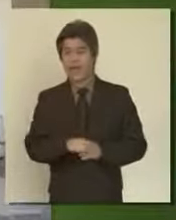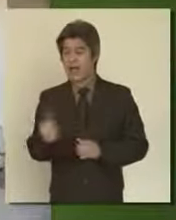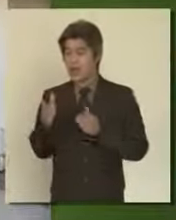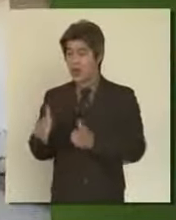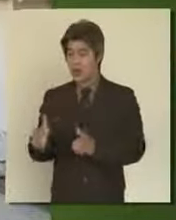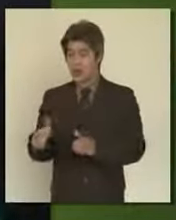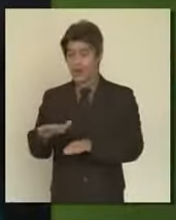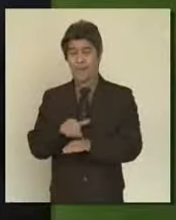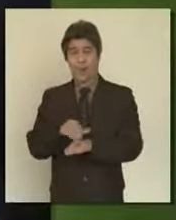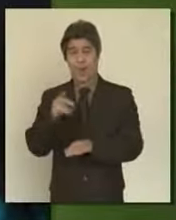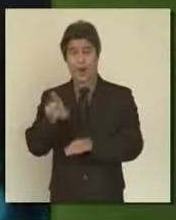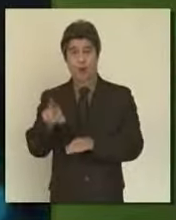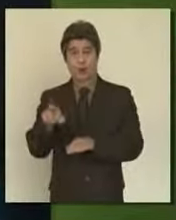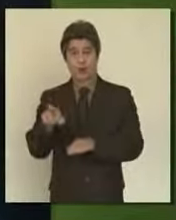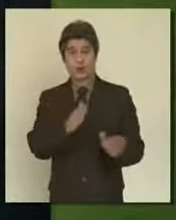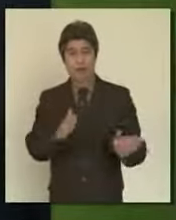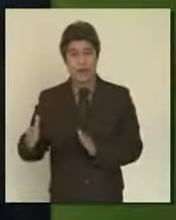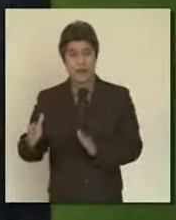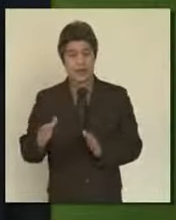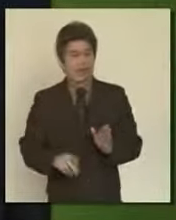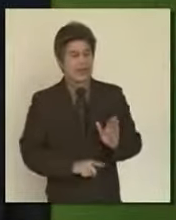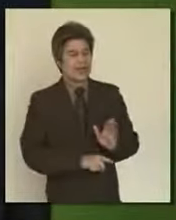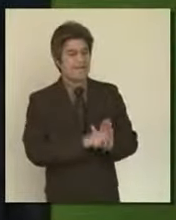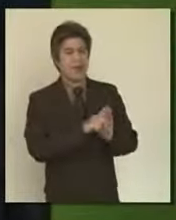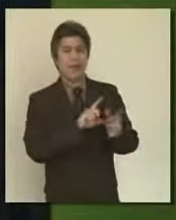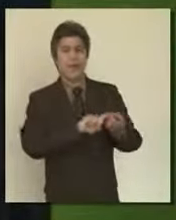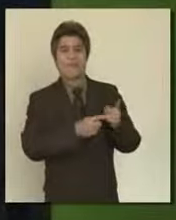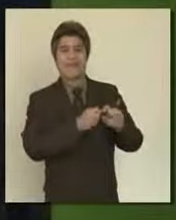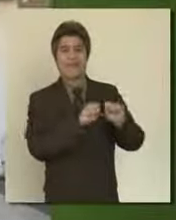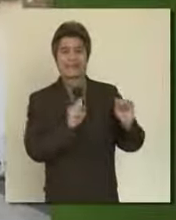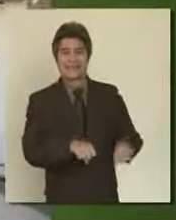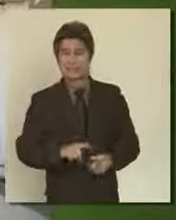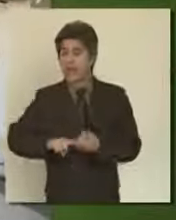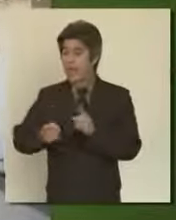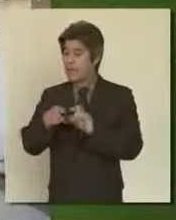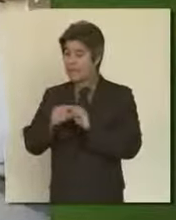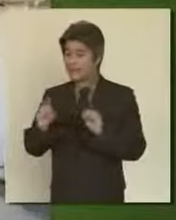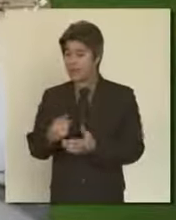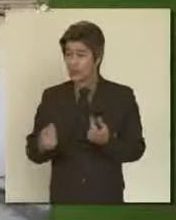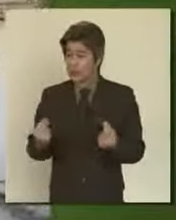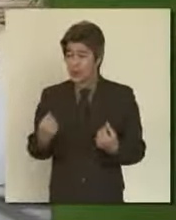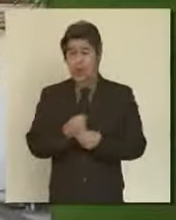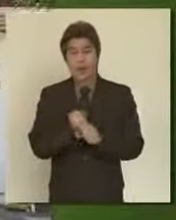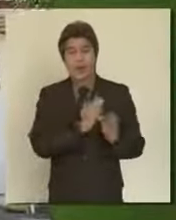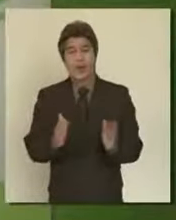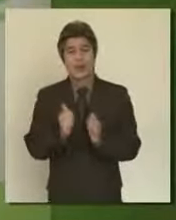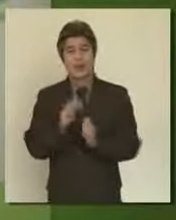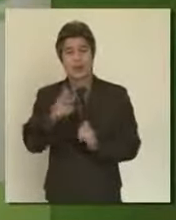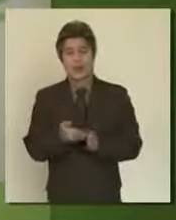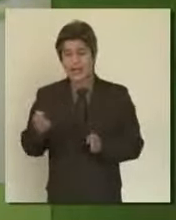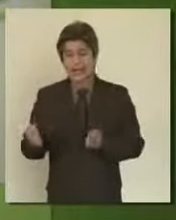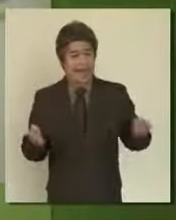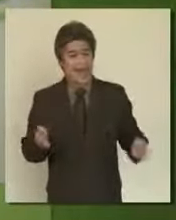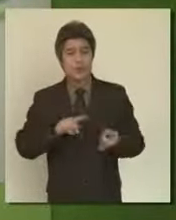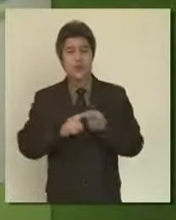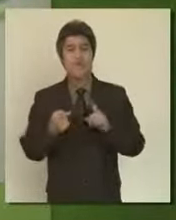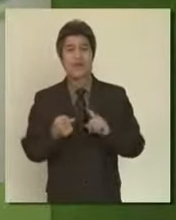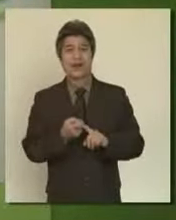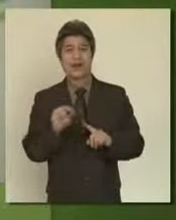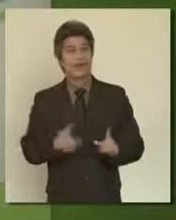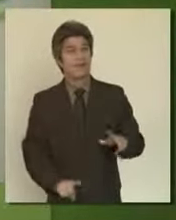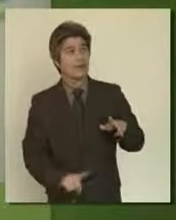Another way pet owners can be prepared is by developing a buddy system. With a buddy system, what you're doing is you're making arrangements with your neighbors and friends to,